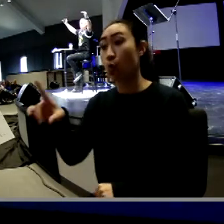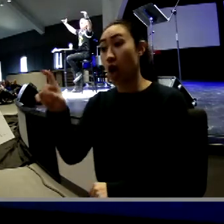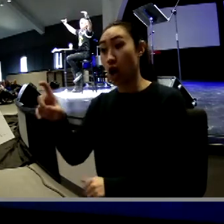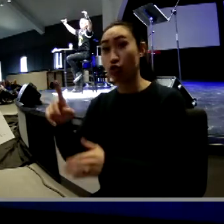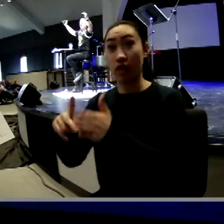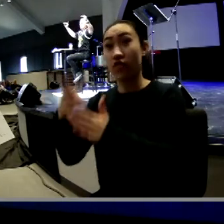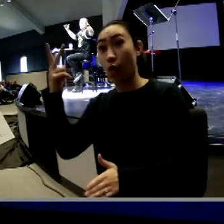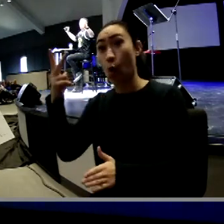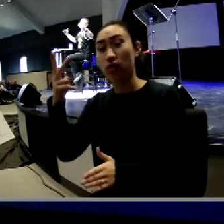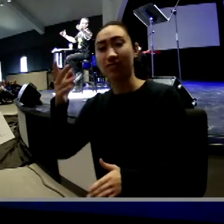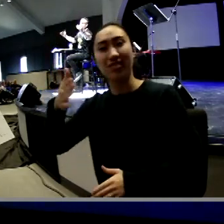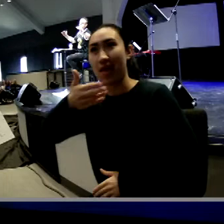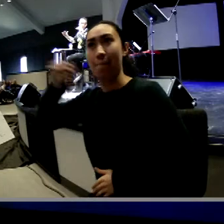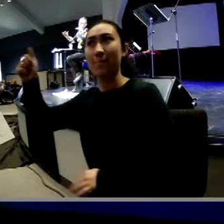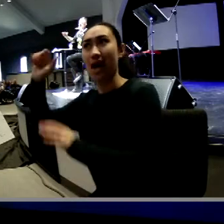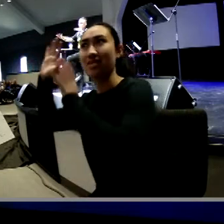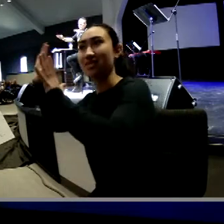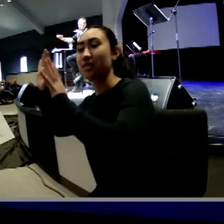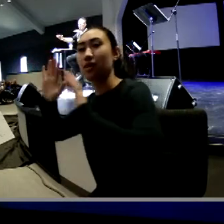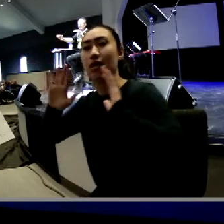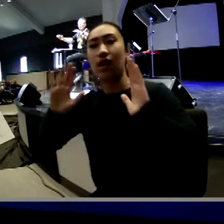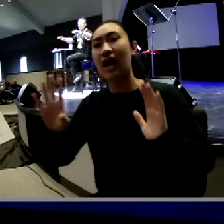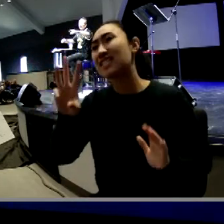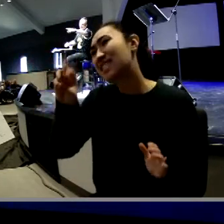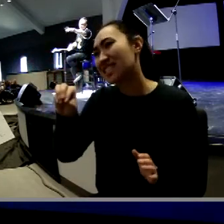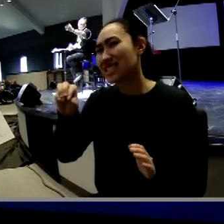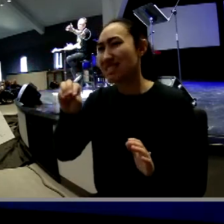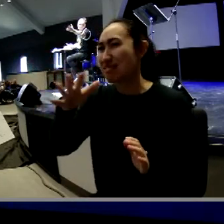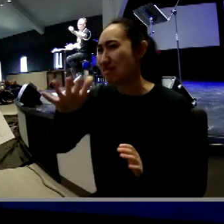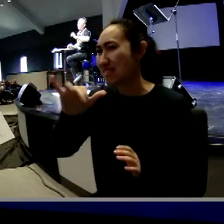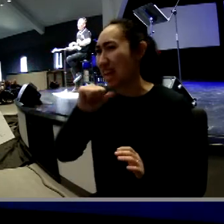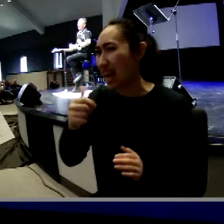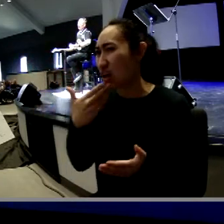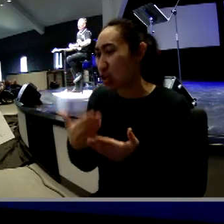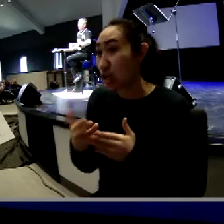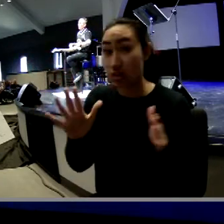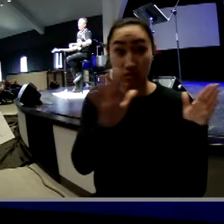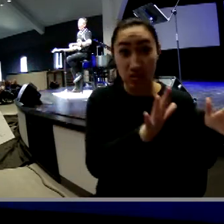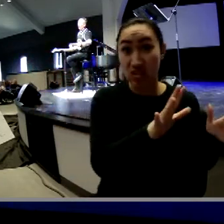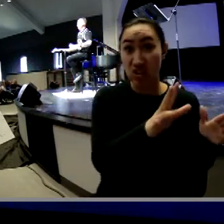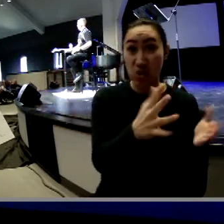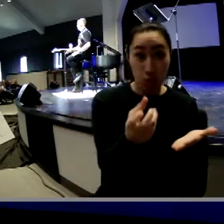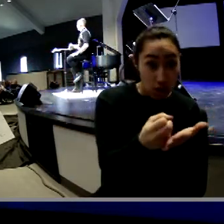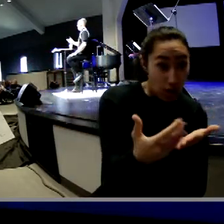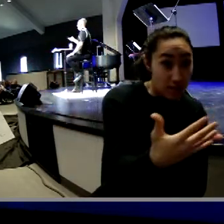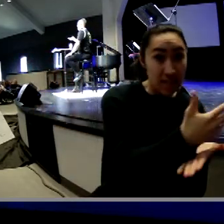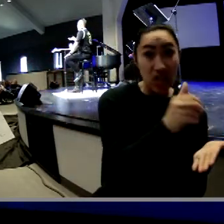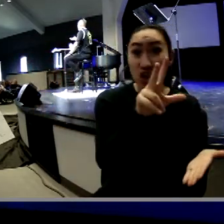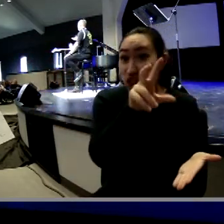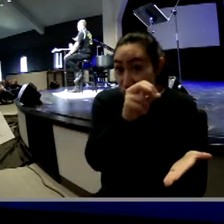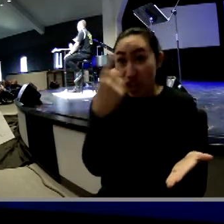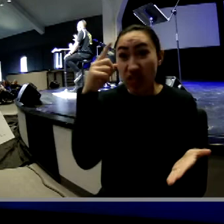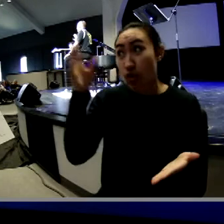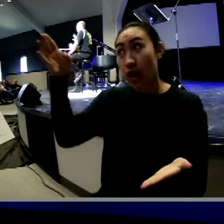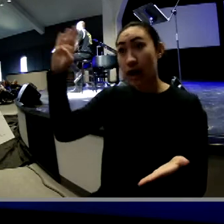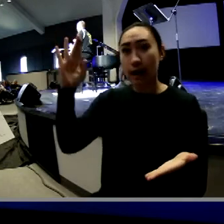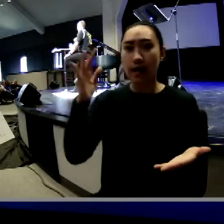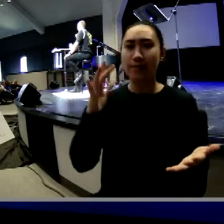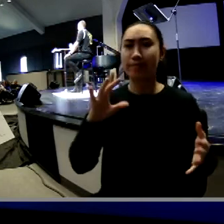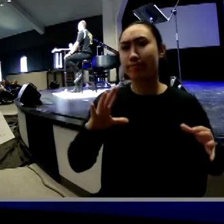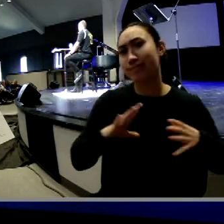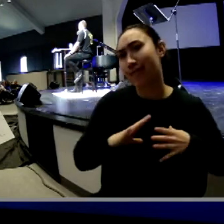best, and then, well, 60's probably not as good. And if you yield 30 for the Lord, yeah, you're doing